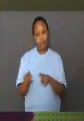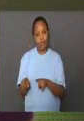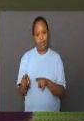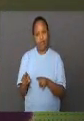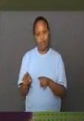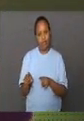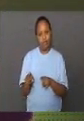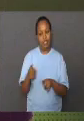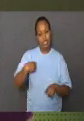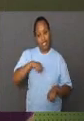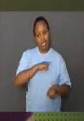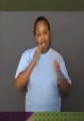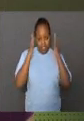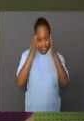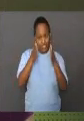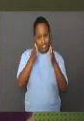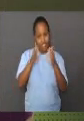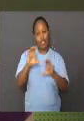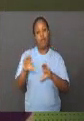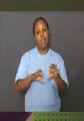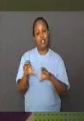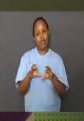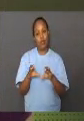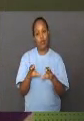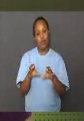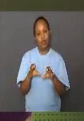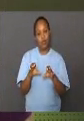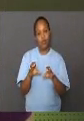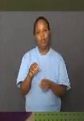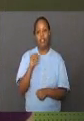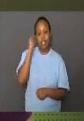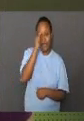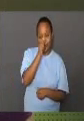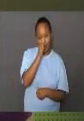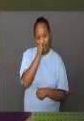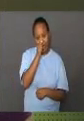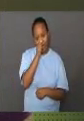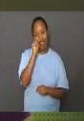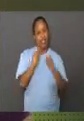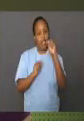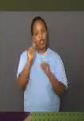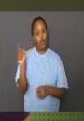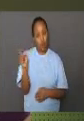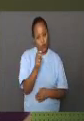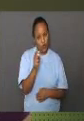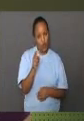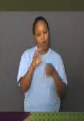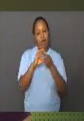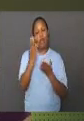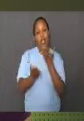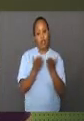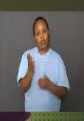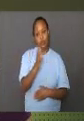will turn our attention to the history of the distribution of social services